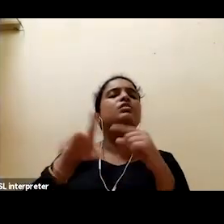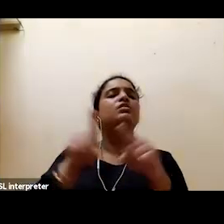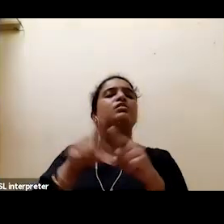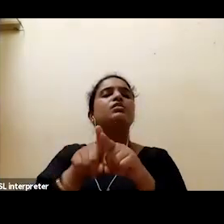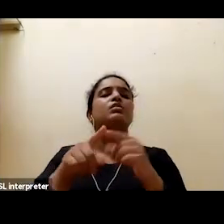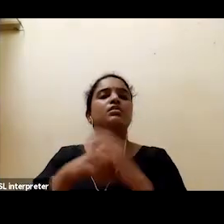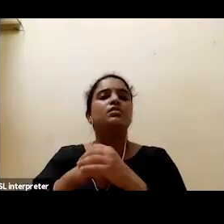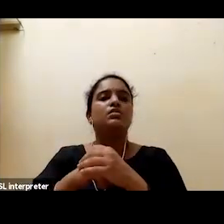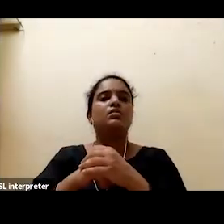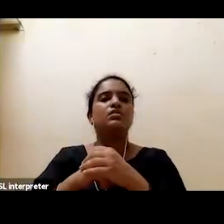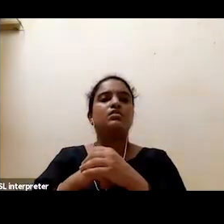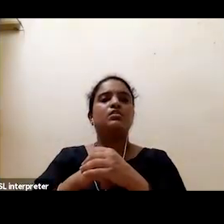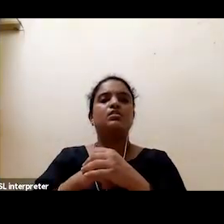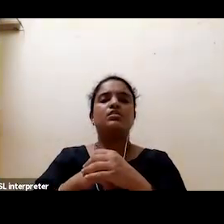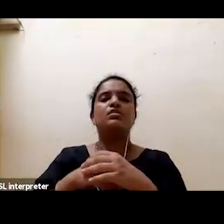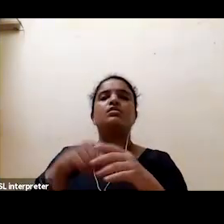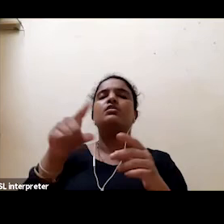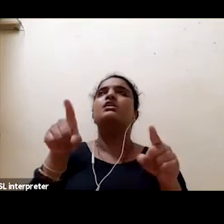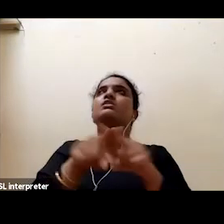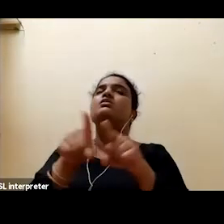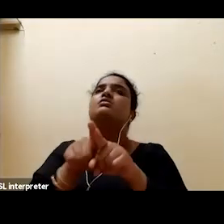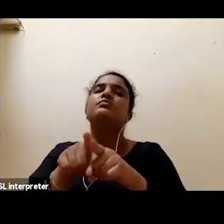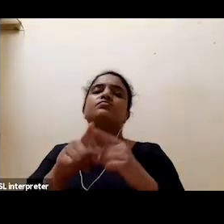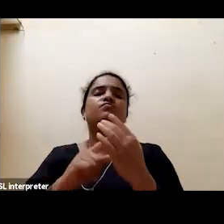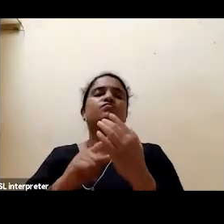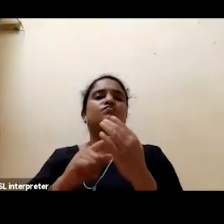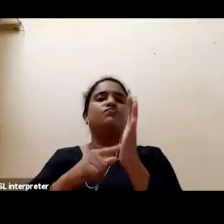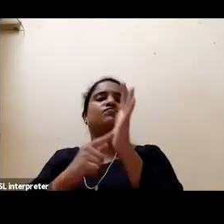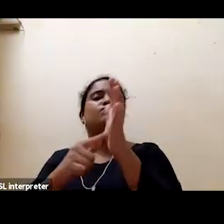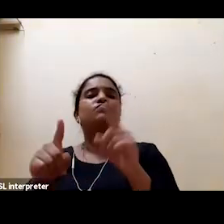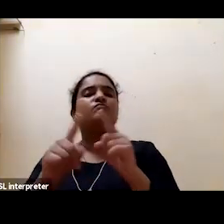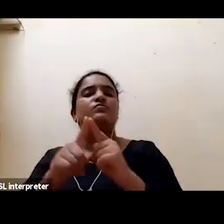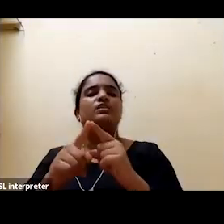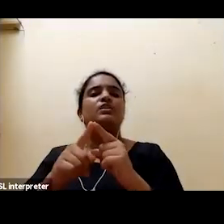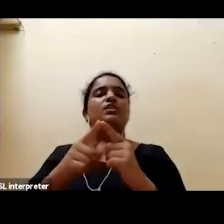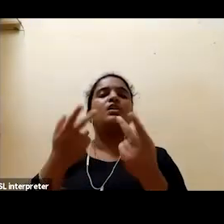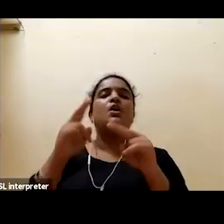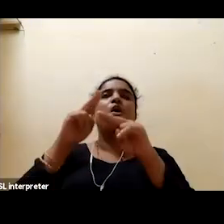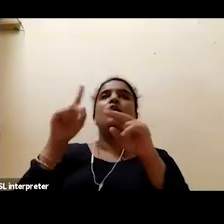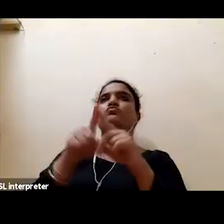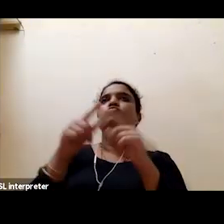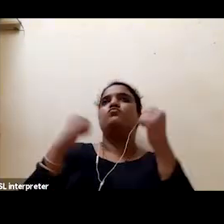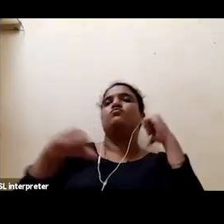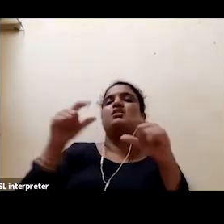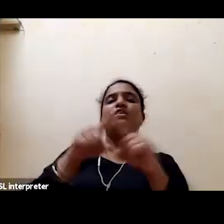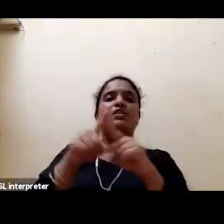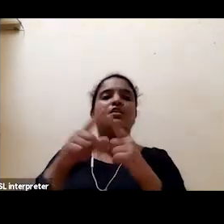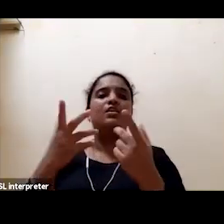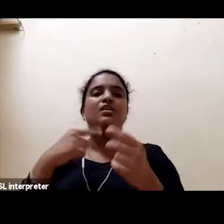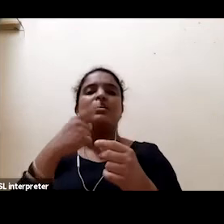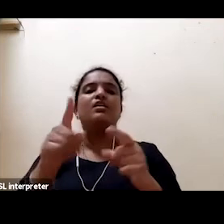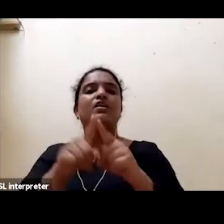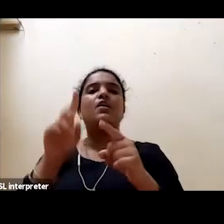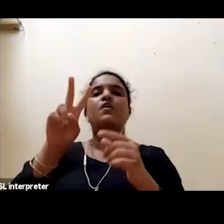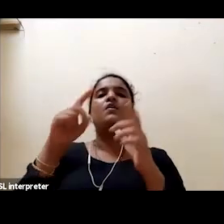writing or any kind of writing, you never presume that say you're using a very fancy term like mirpoa. Don't just assume